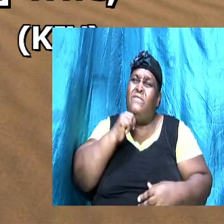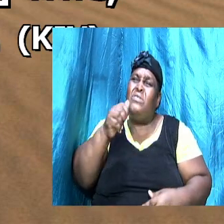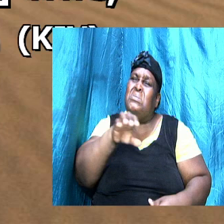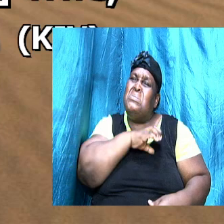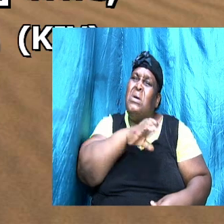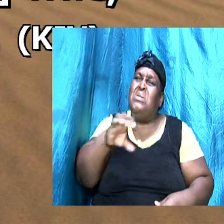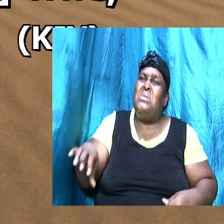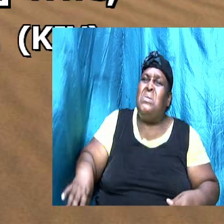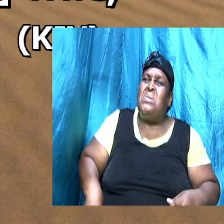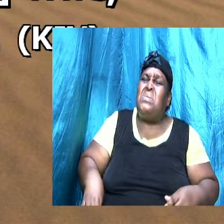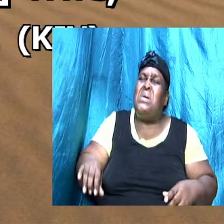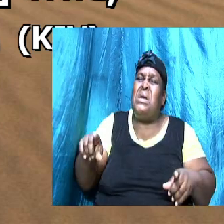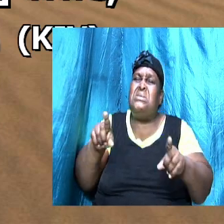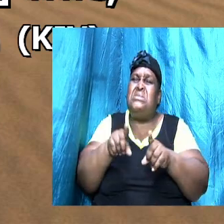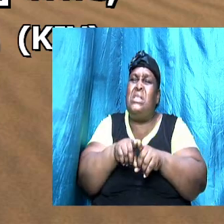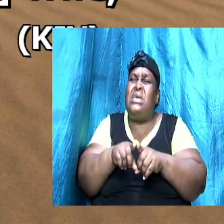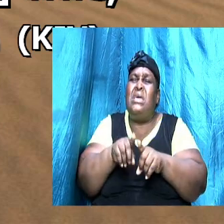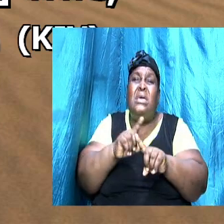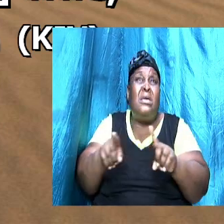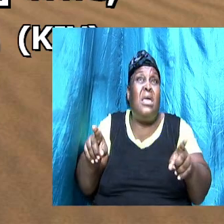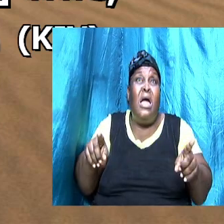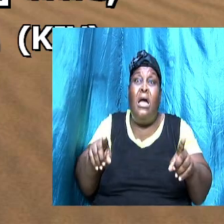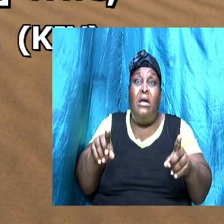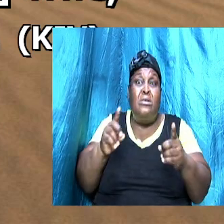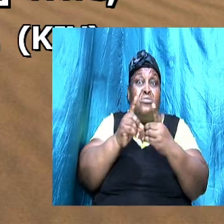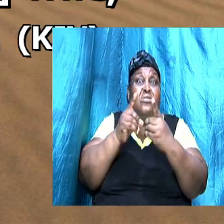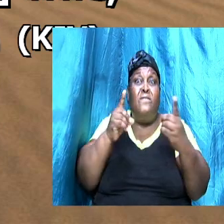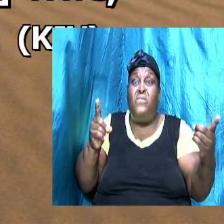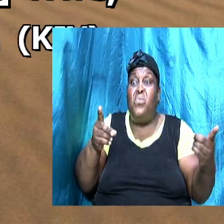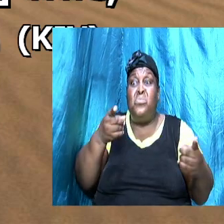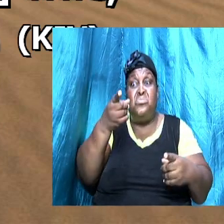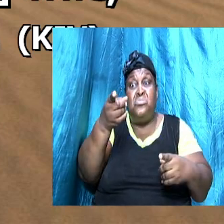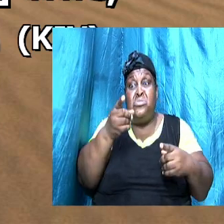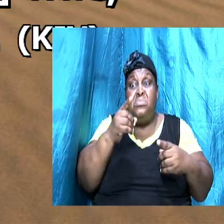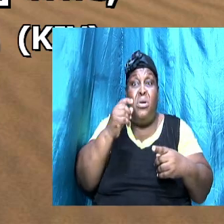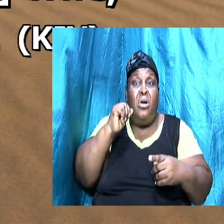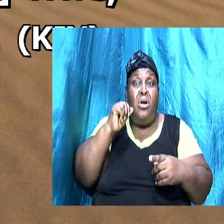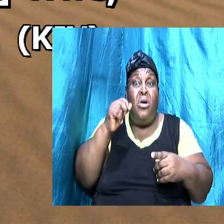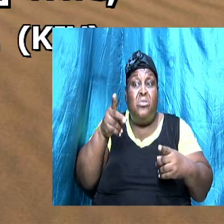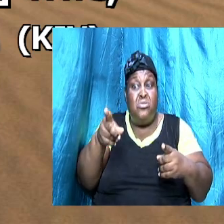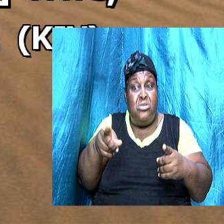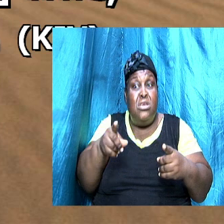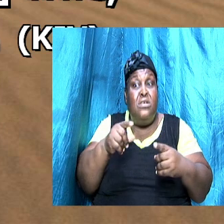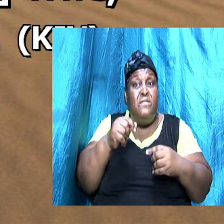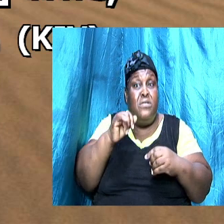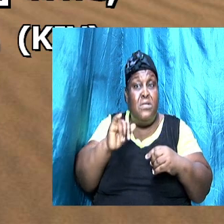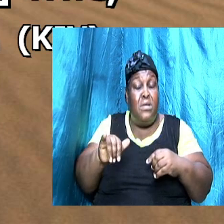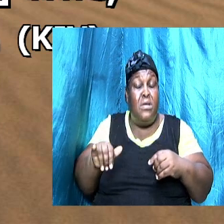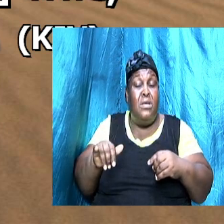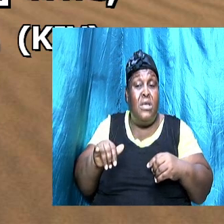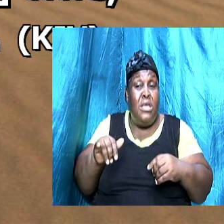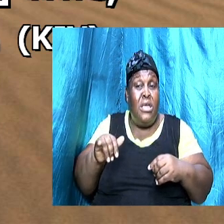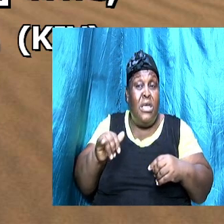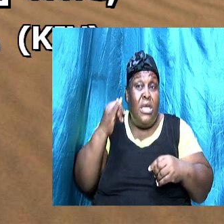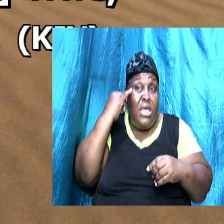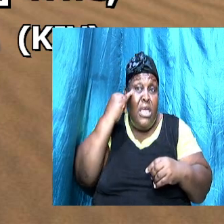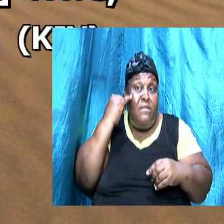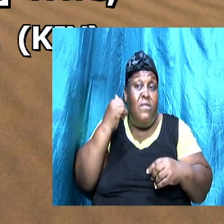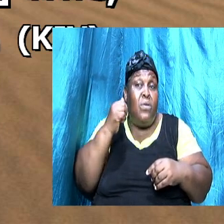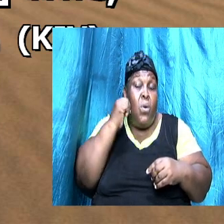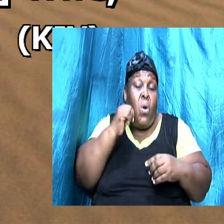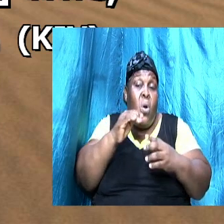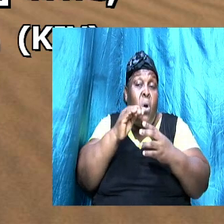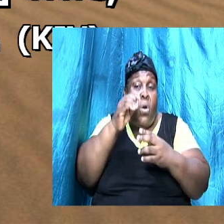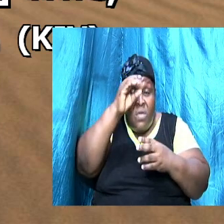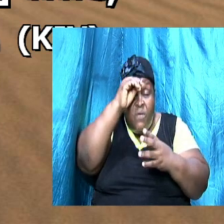you cannot divorce him for that. In fact, the Bible tells us that if your husband is unsaved after you,